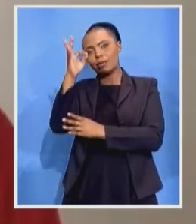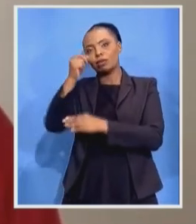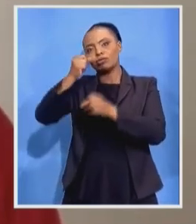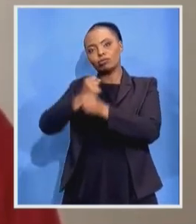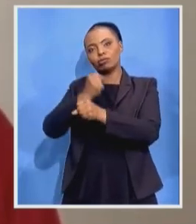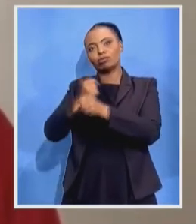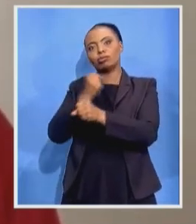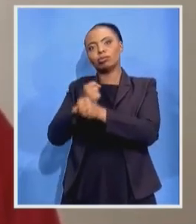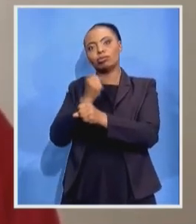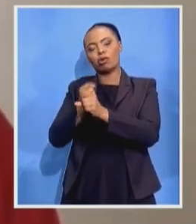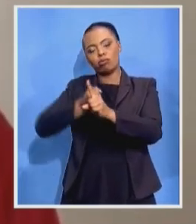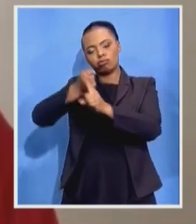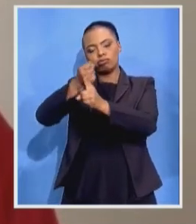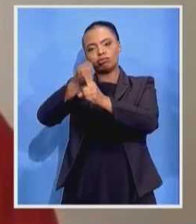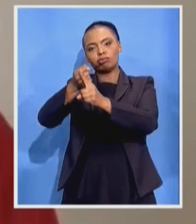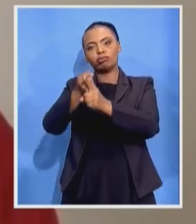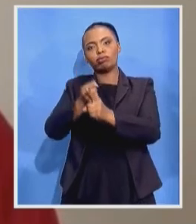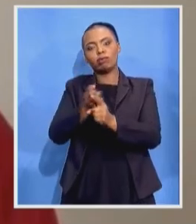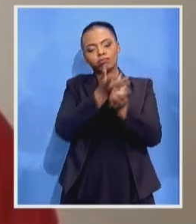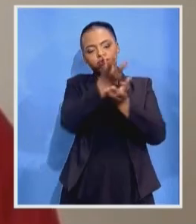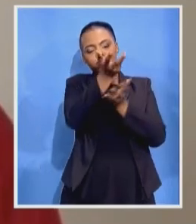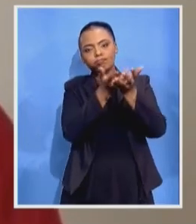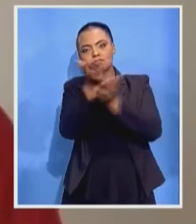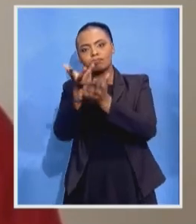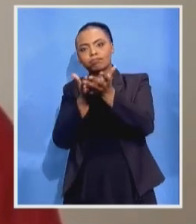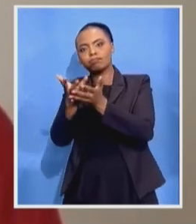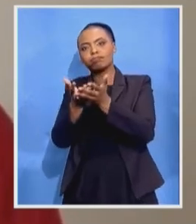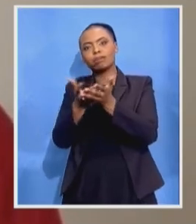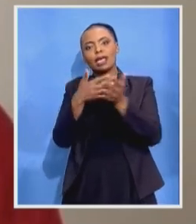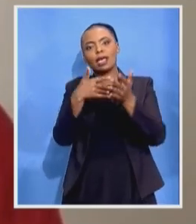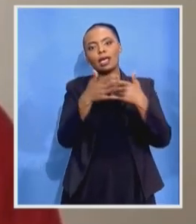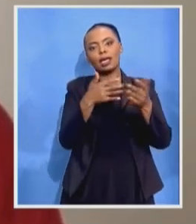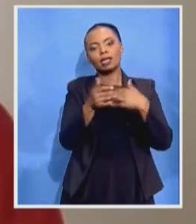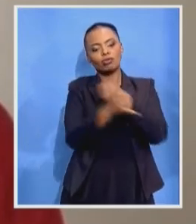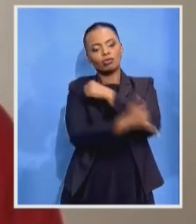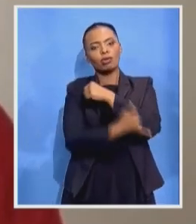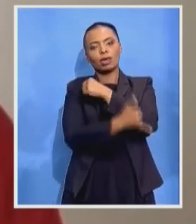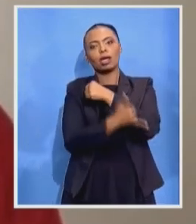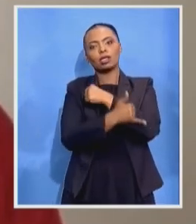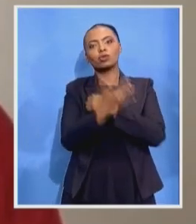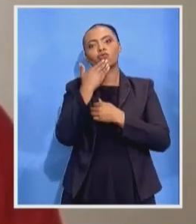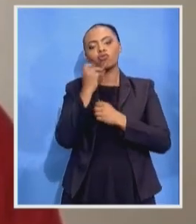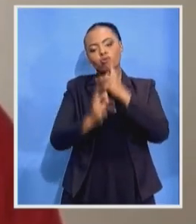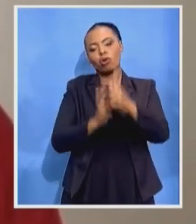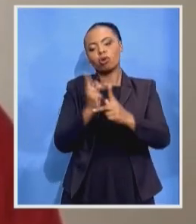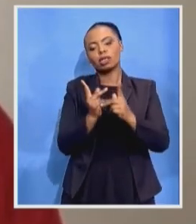potential or are in the process of developing the vaccine, including our BRICS allies, Russia